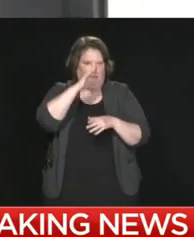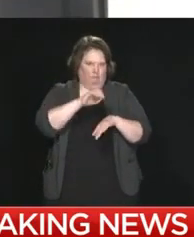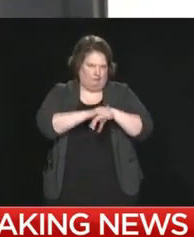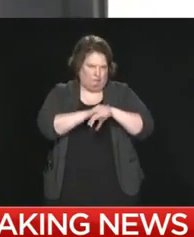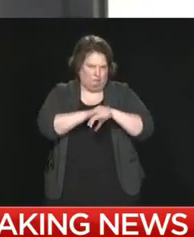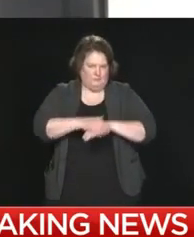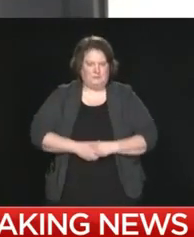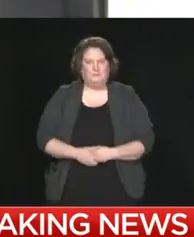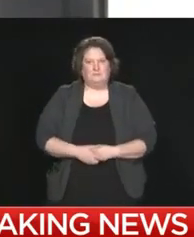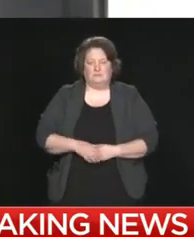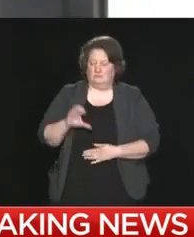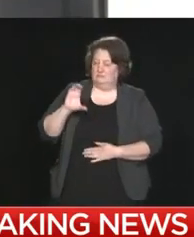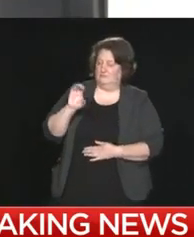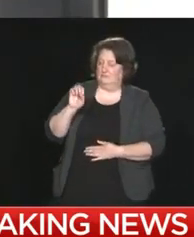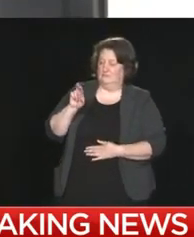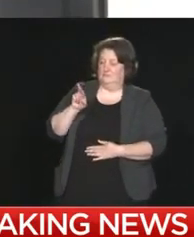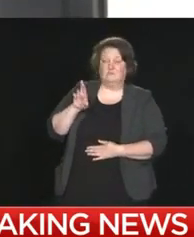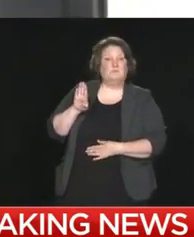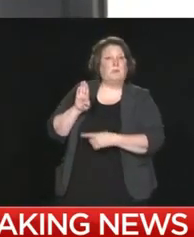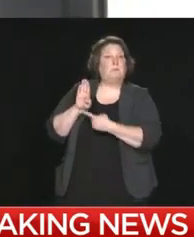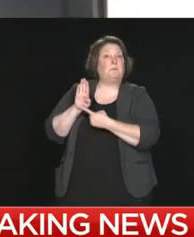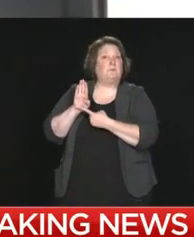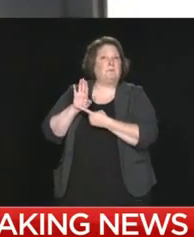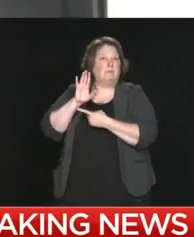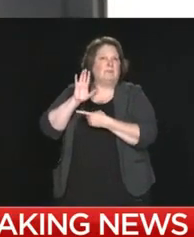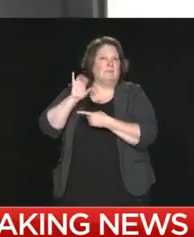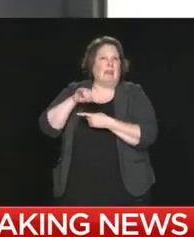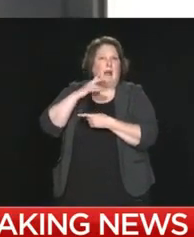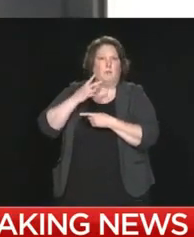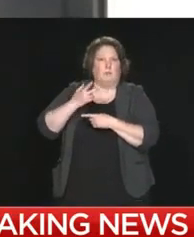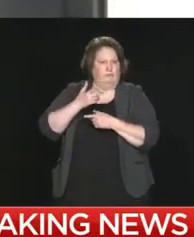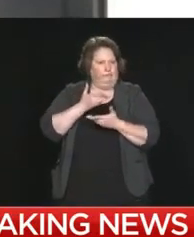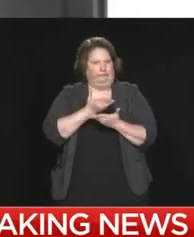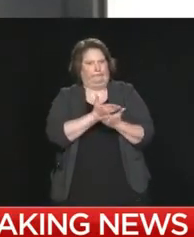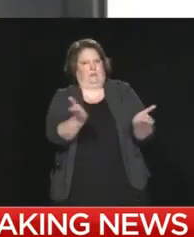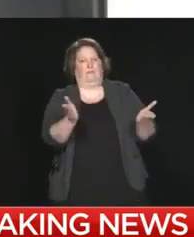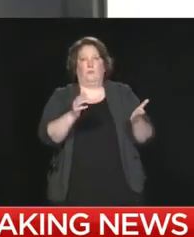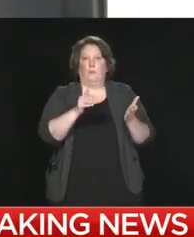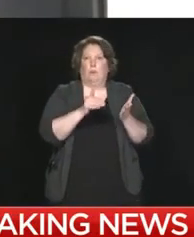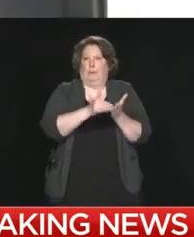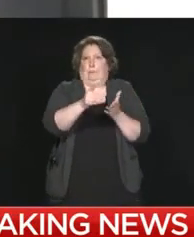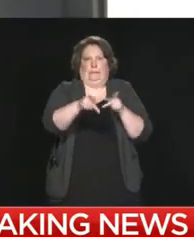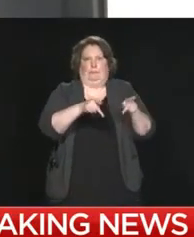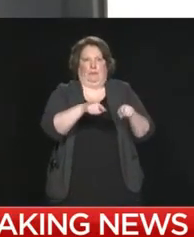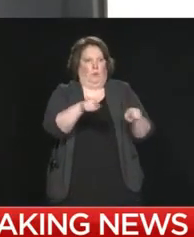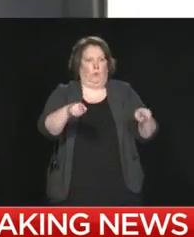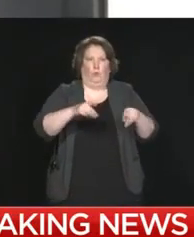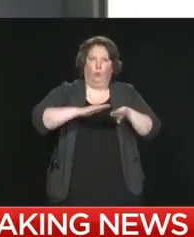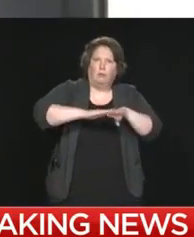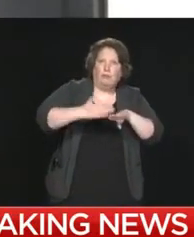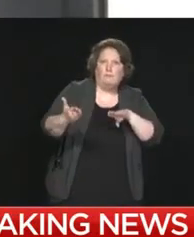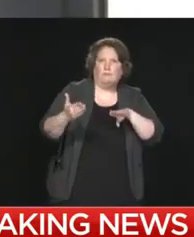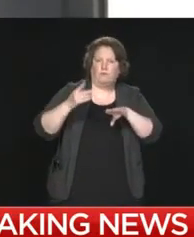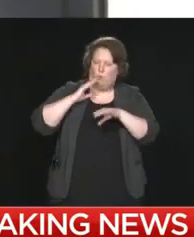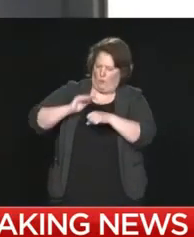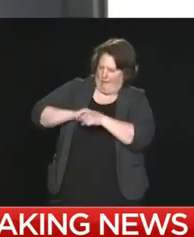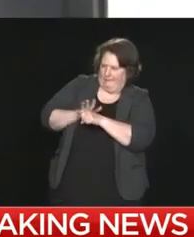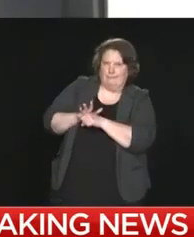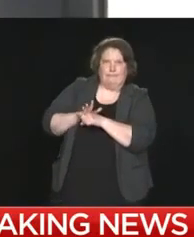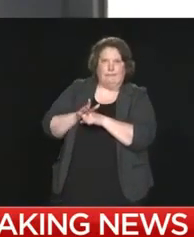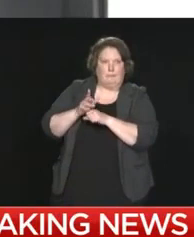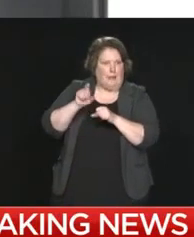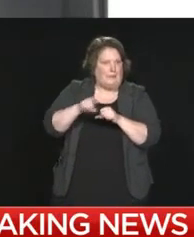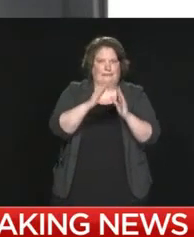The Canada Emergency Response Benefit was brought in to help those millions of Canadians who lost their jobs because of the